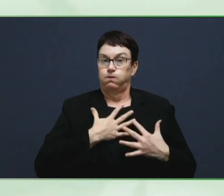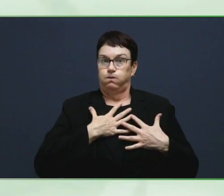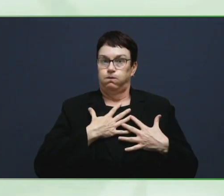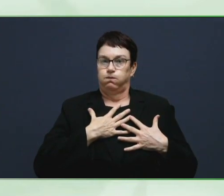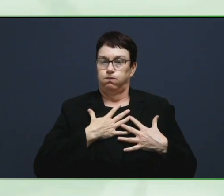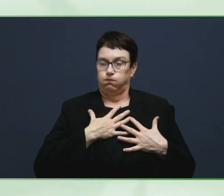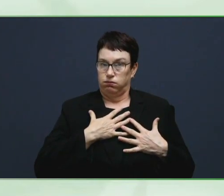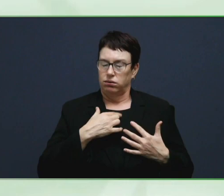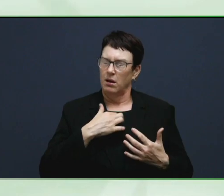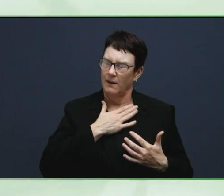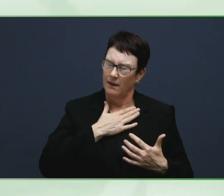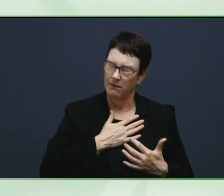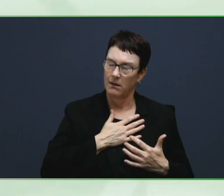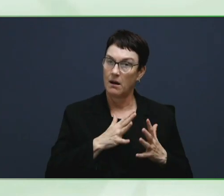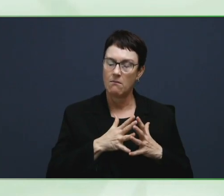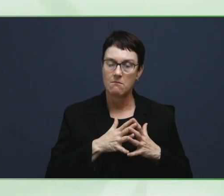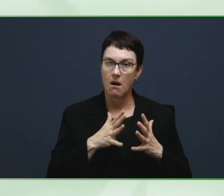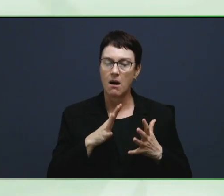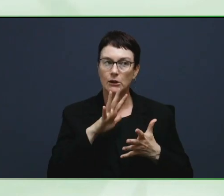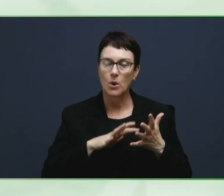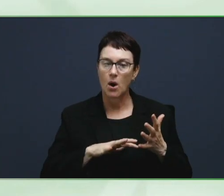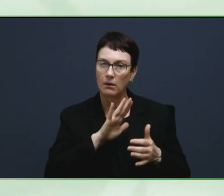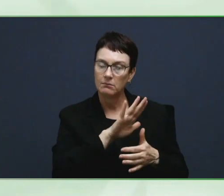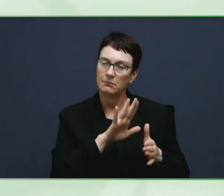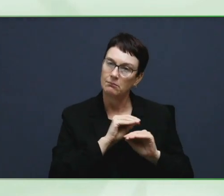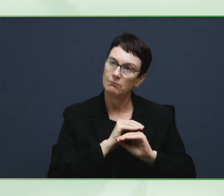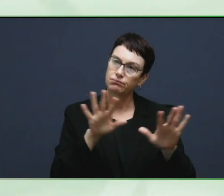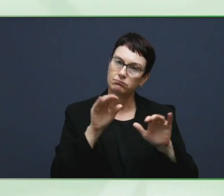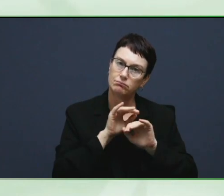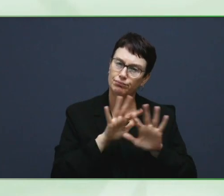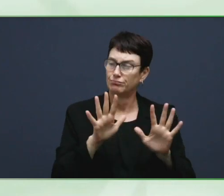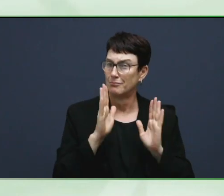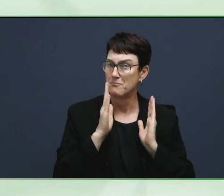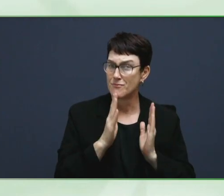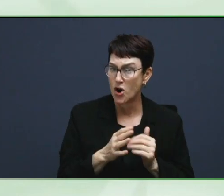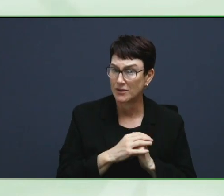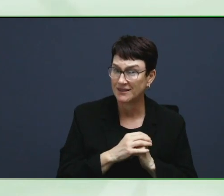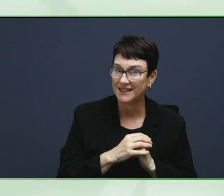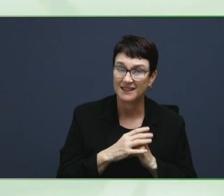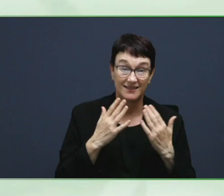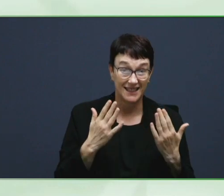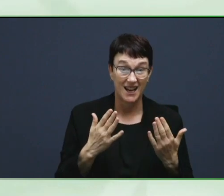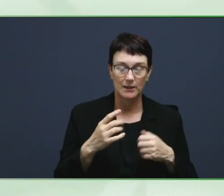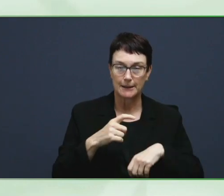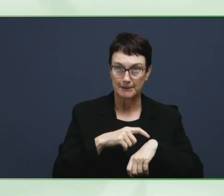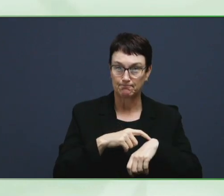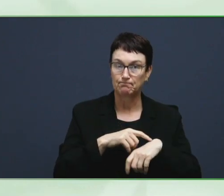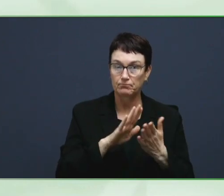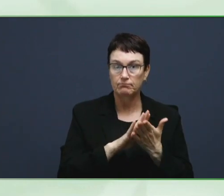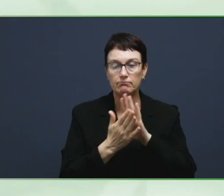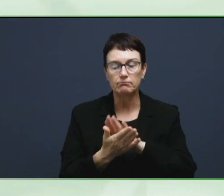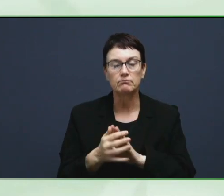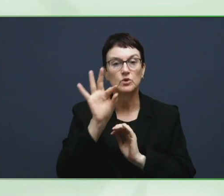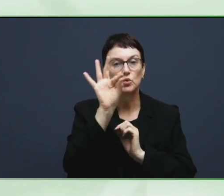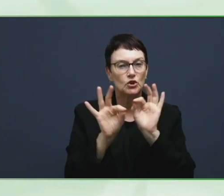more stories like yours out there. And with that, I think we'll move to the Q&A. I have a few questions I'd